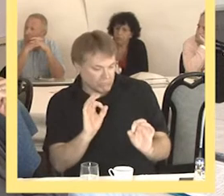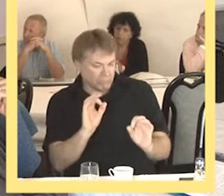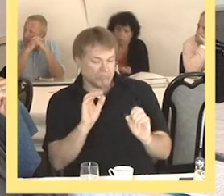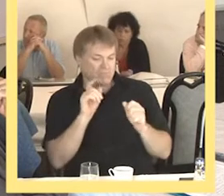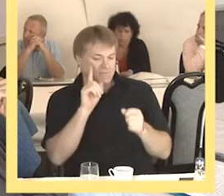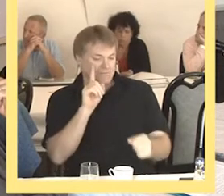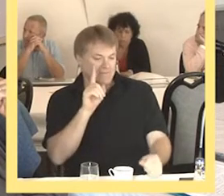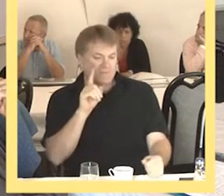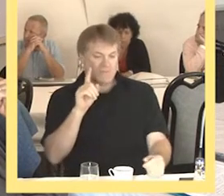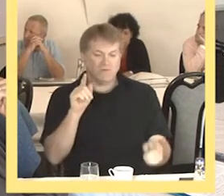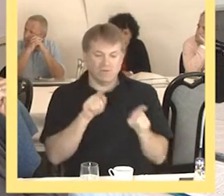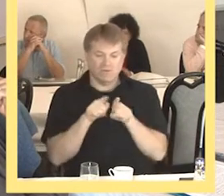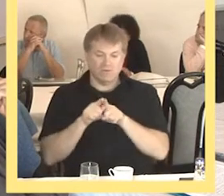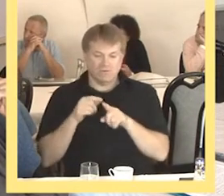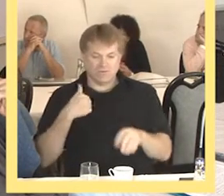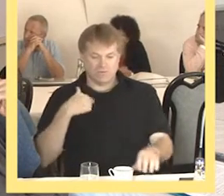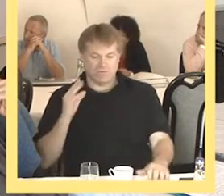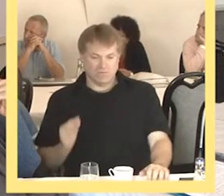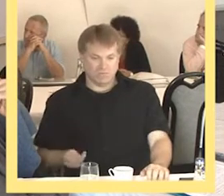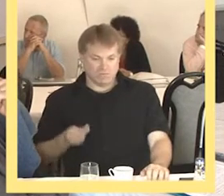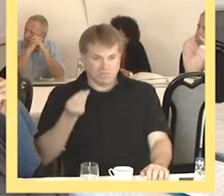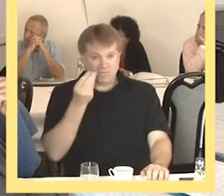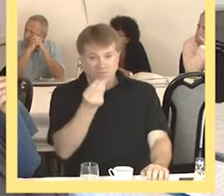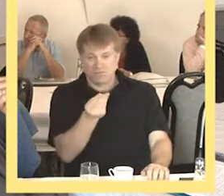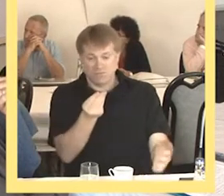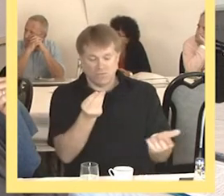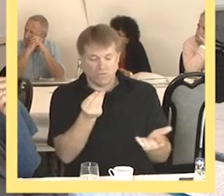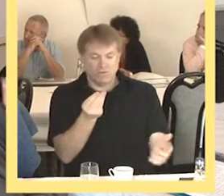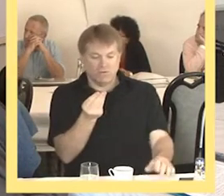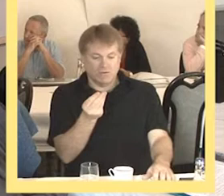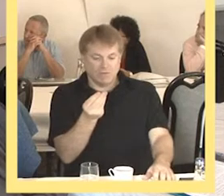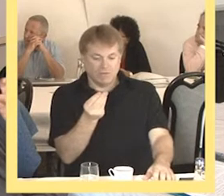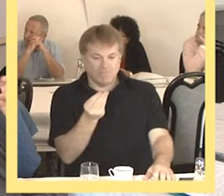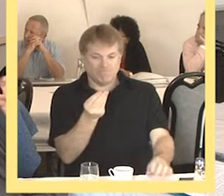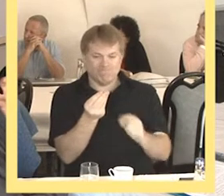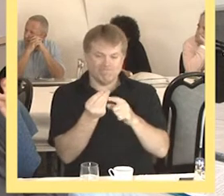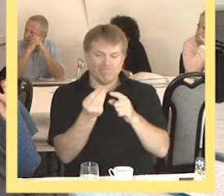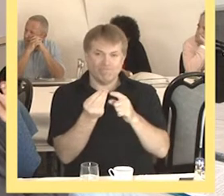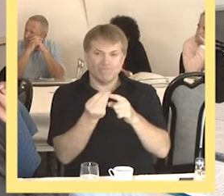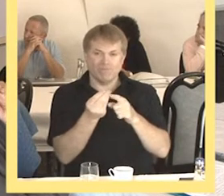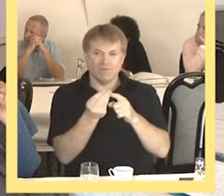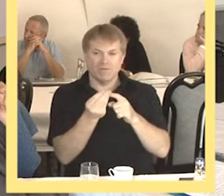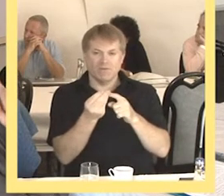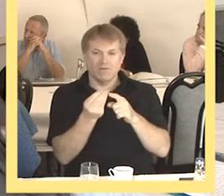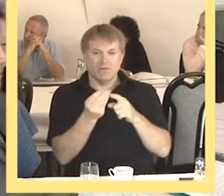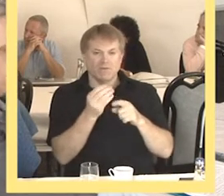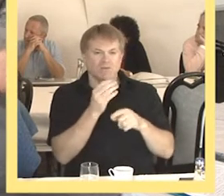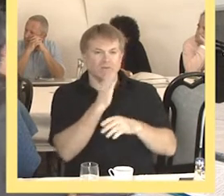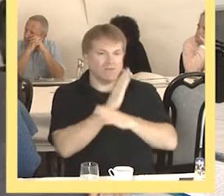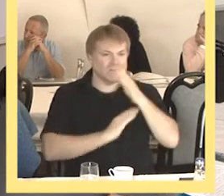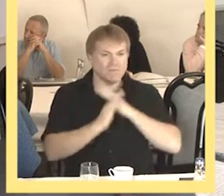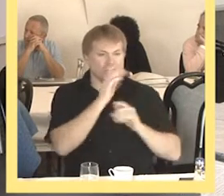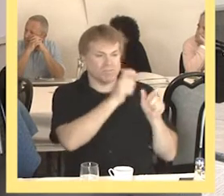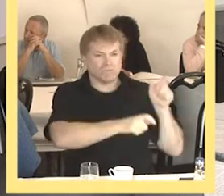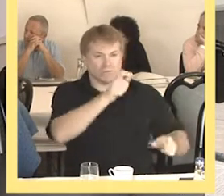fruitful approach for our topic. The other means improving preparedness of disabled people